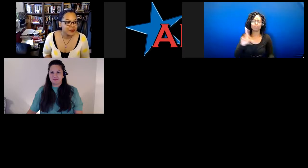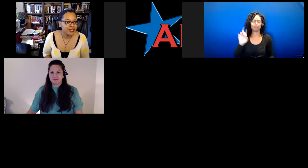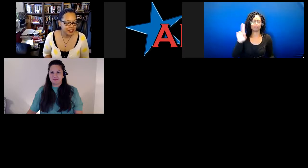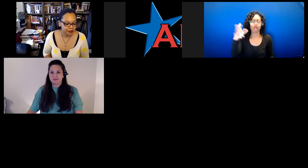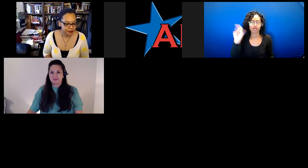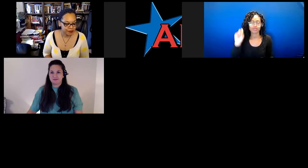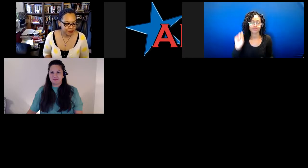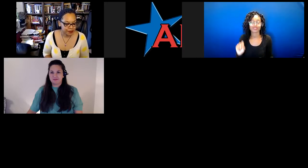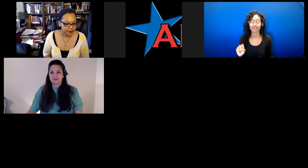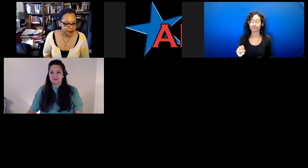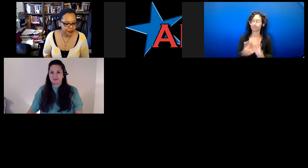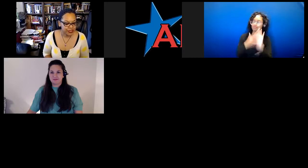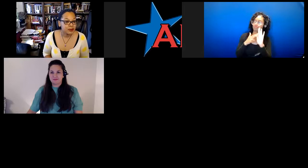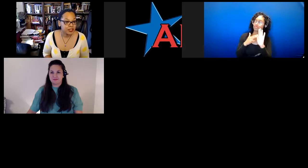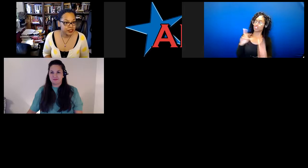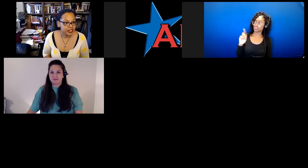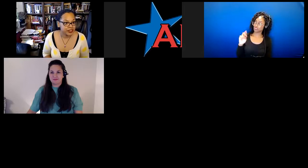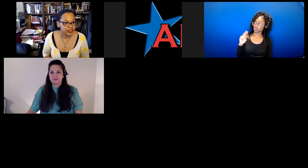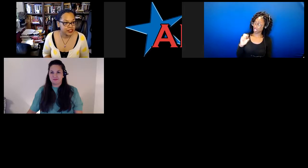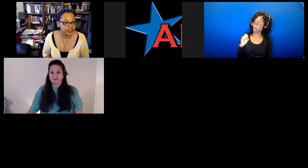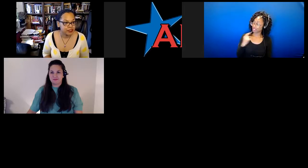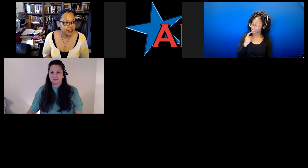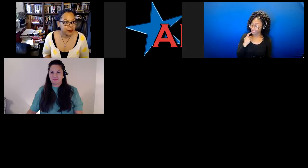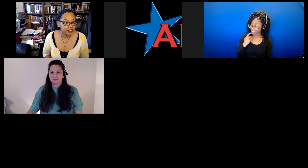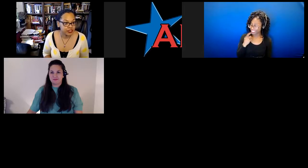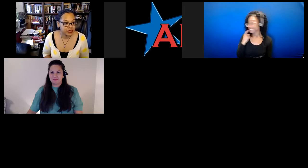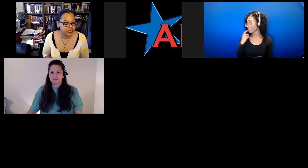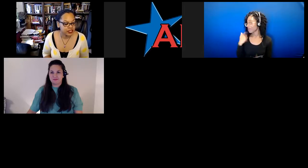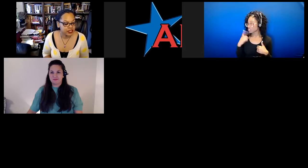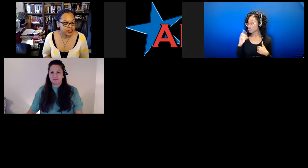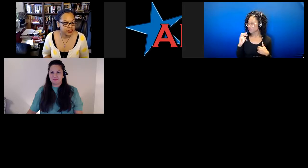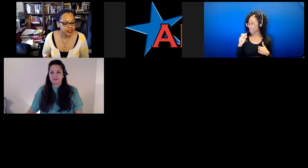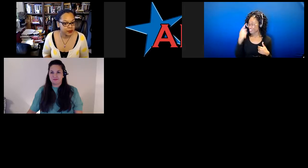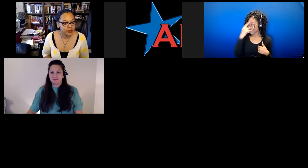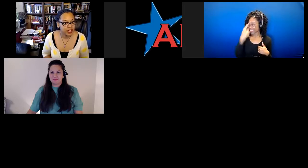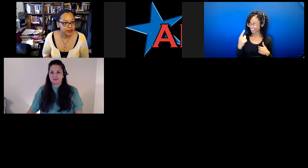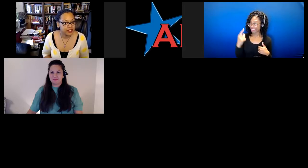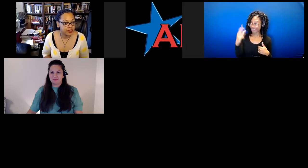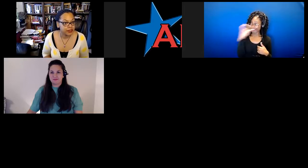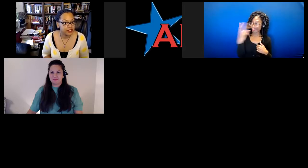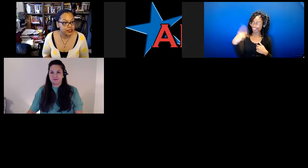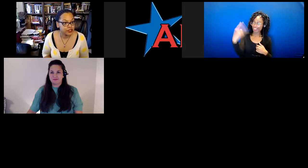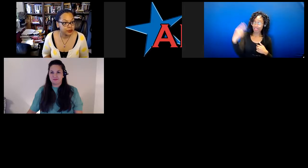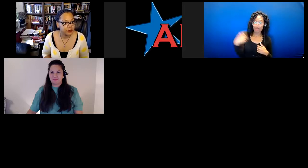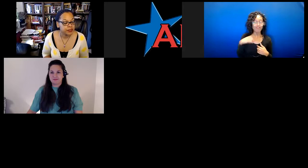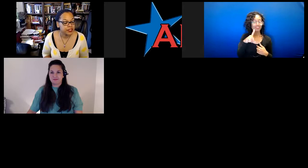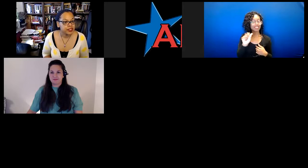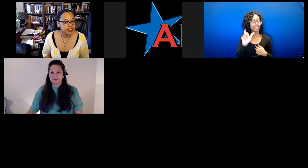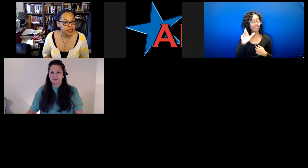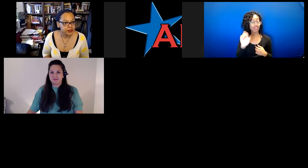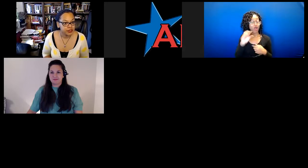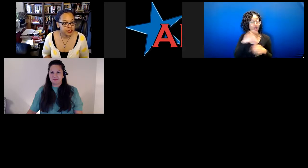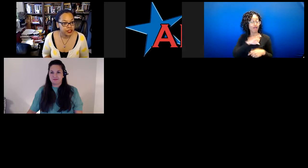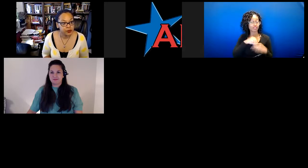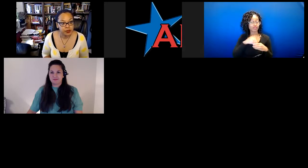program was instrumental in that, in my institutionalization, in that they would have a DARE officer in the school. The